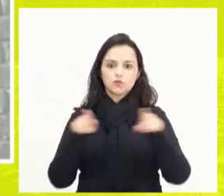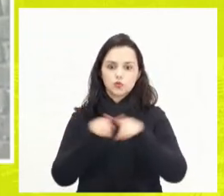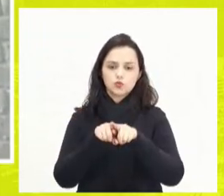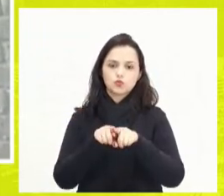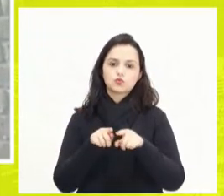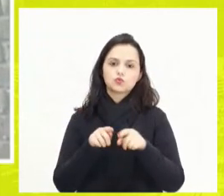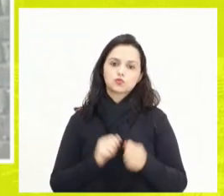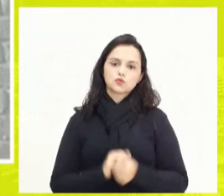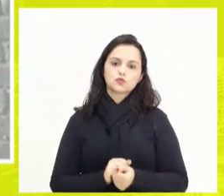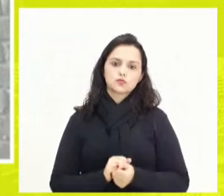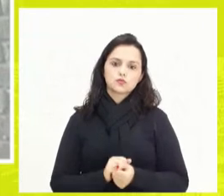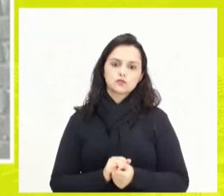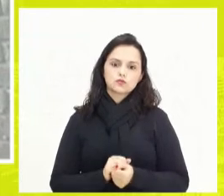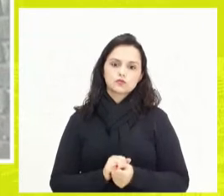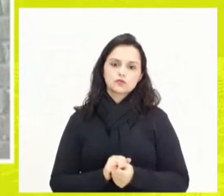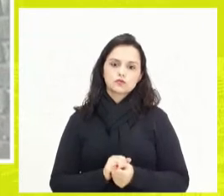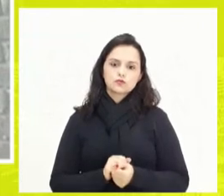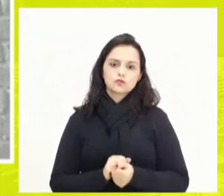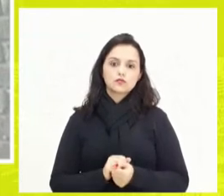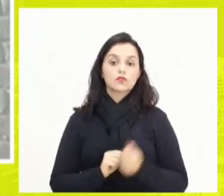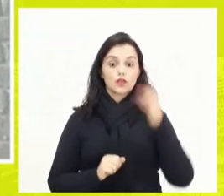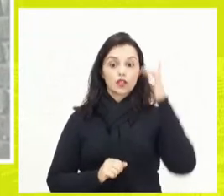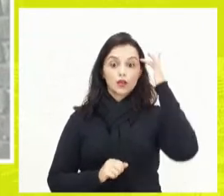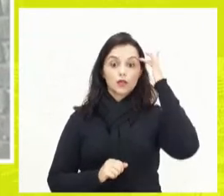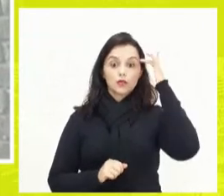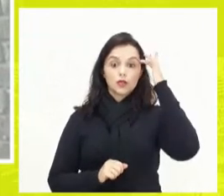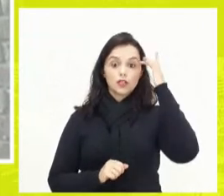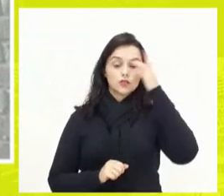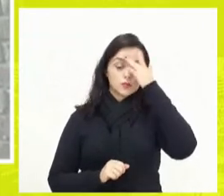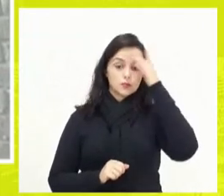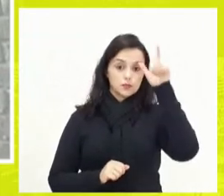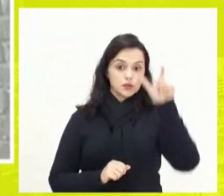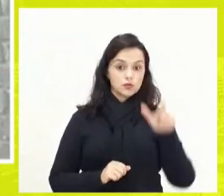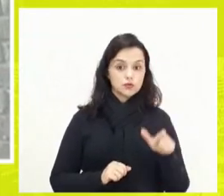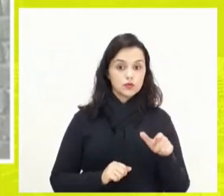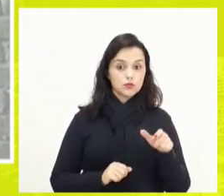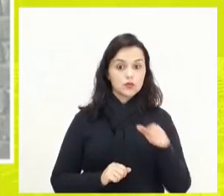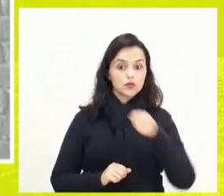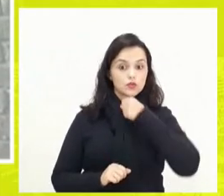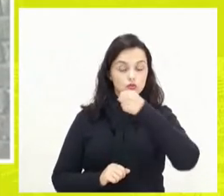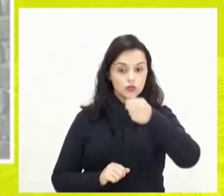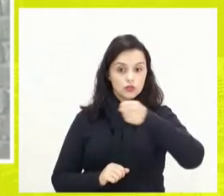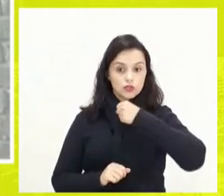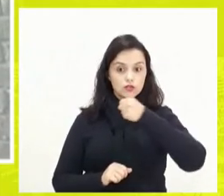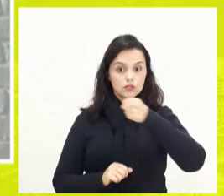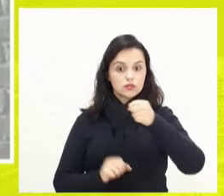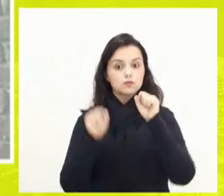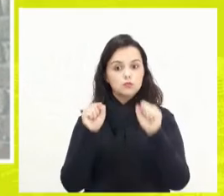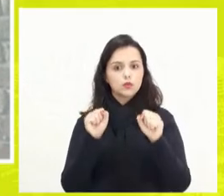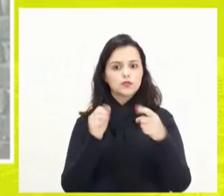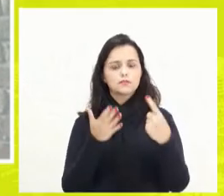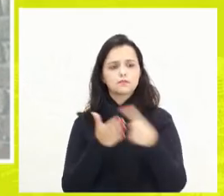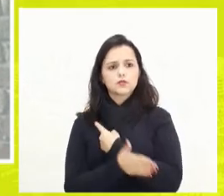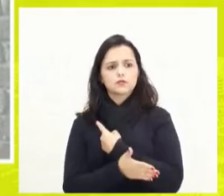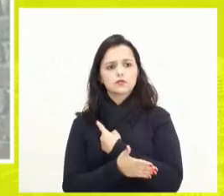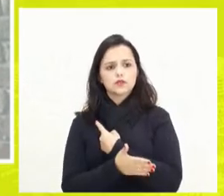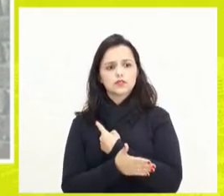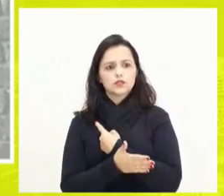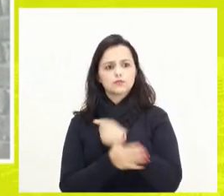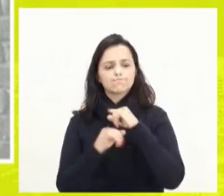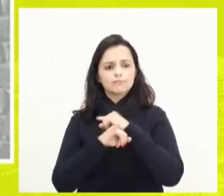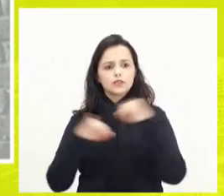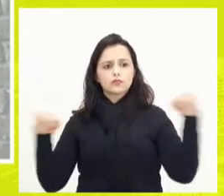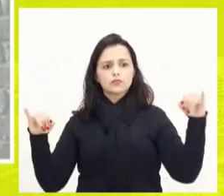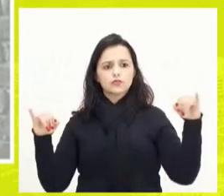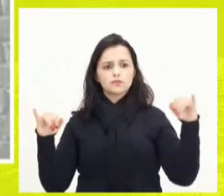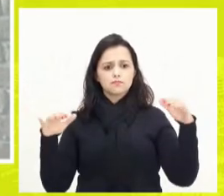because of course it has to do with others of course individually the journalists need